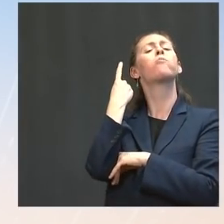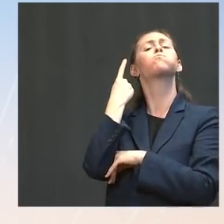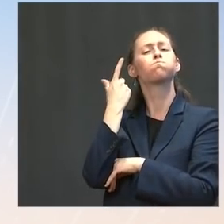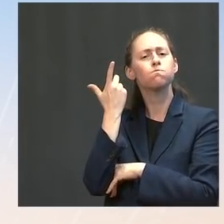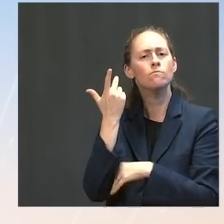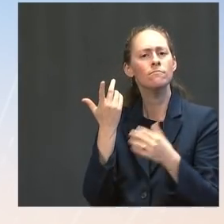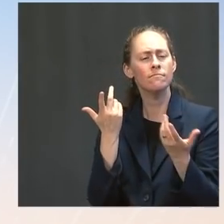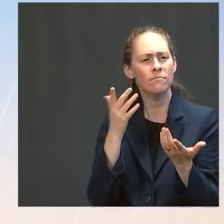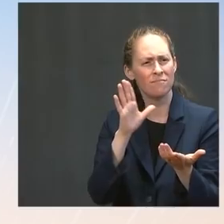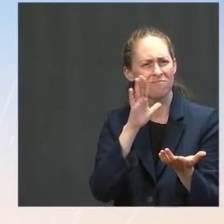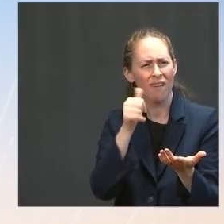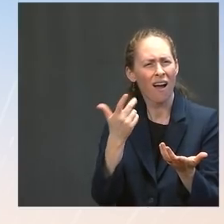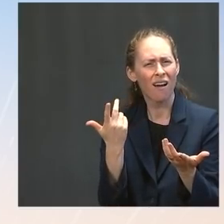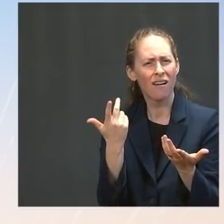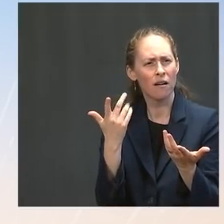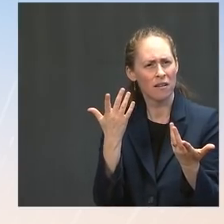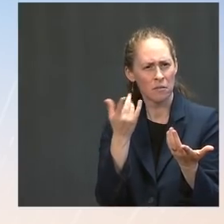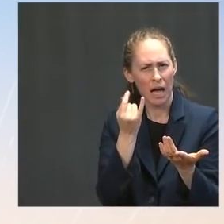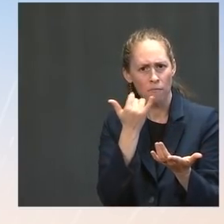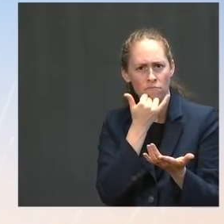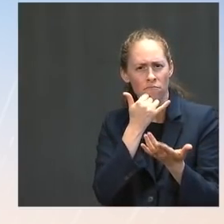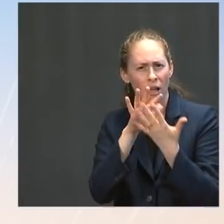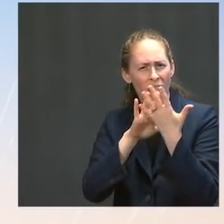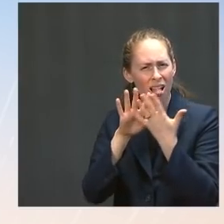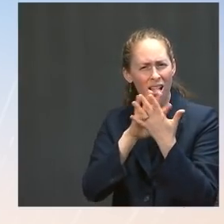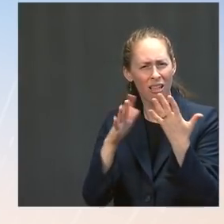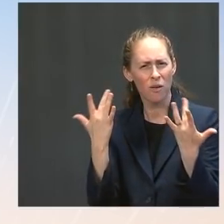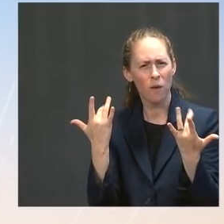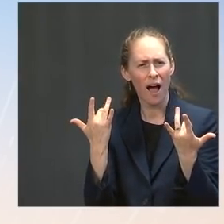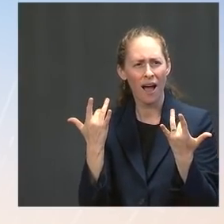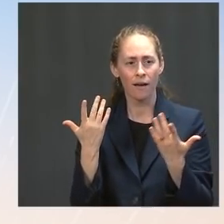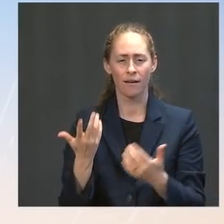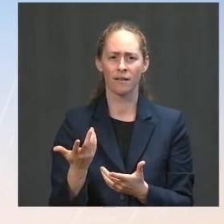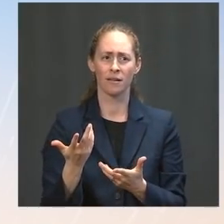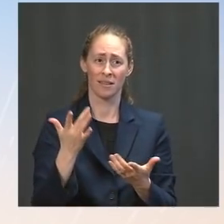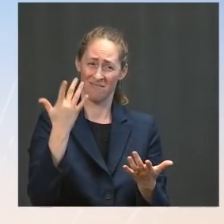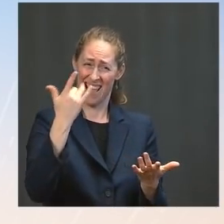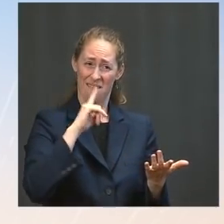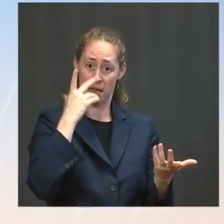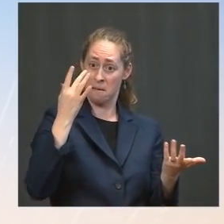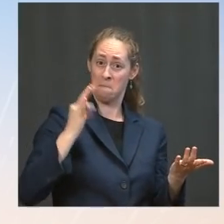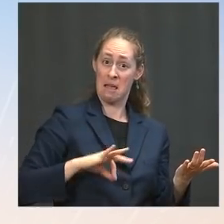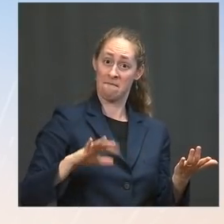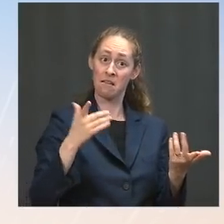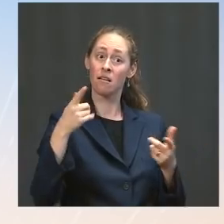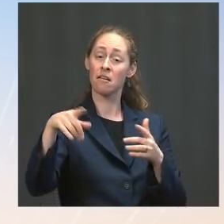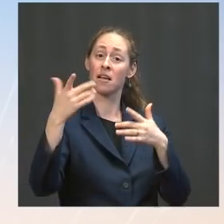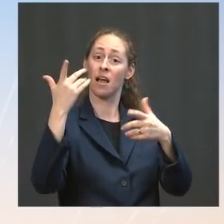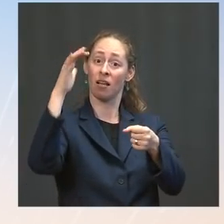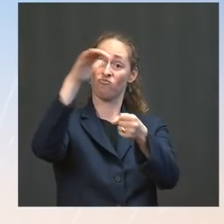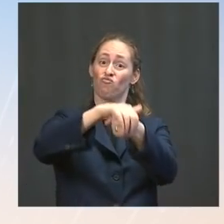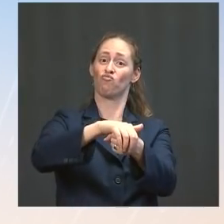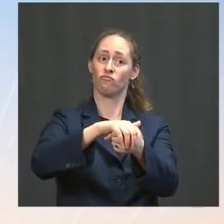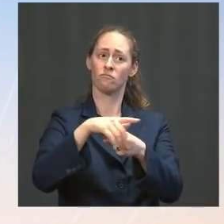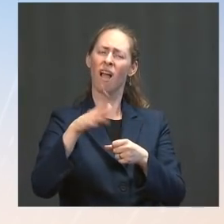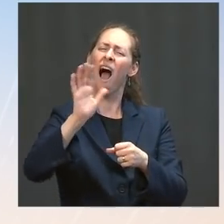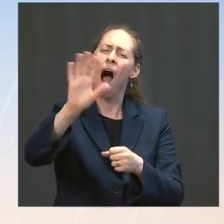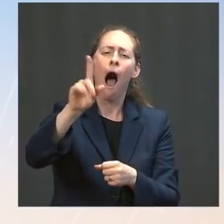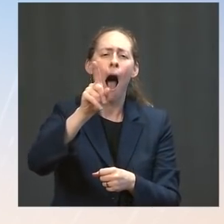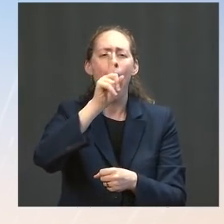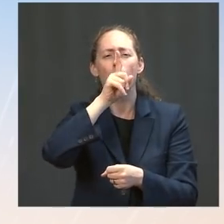all left, right? We also believe that there are individuals in that set of